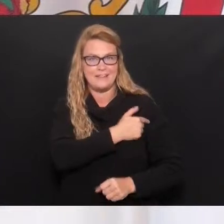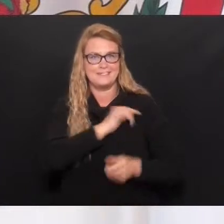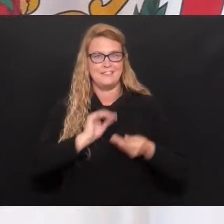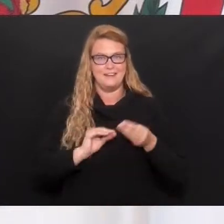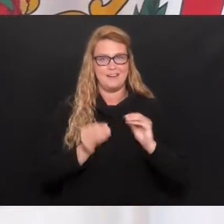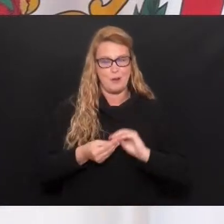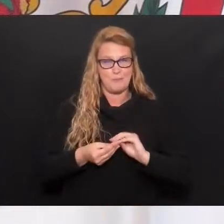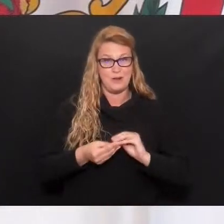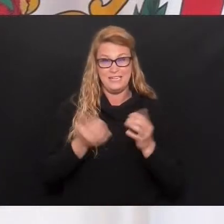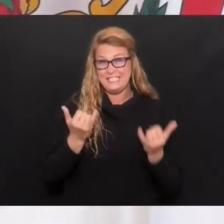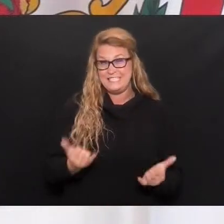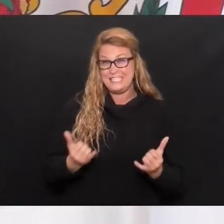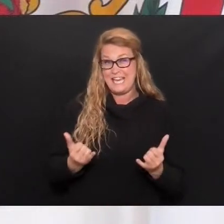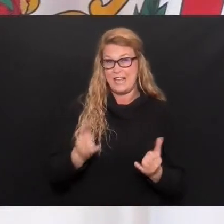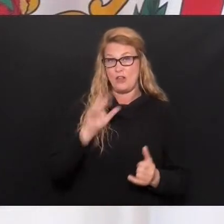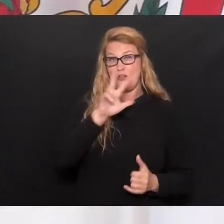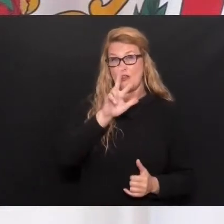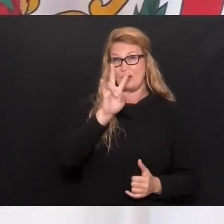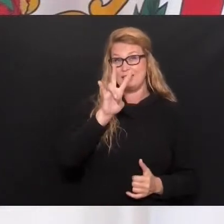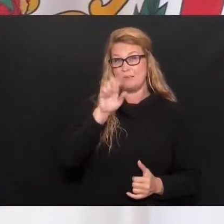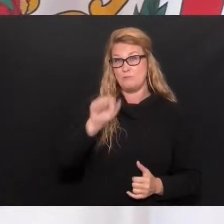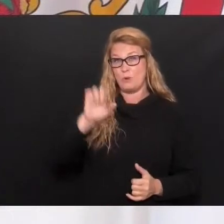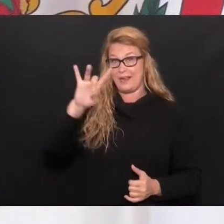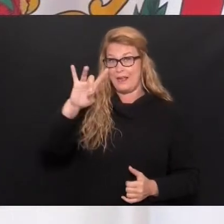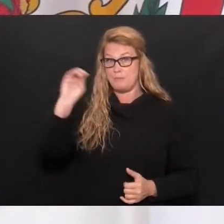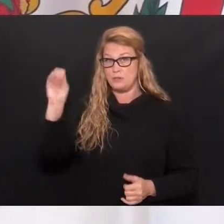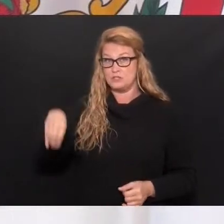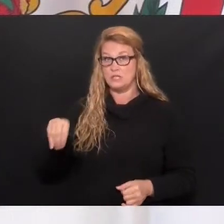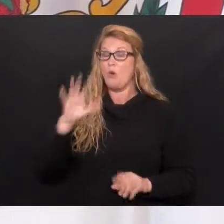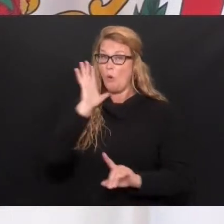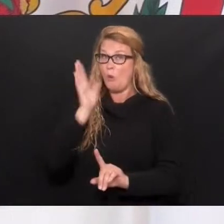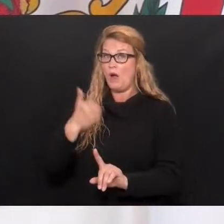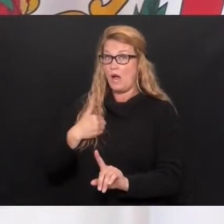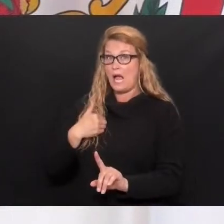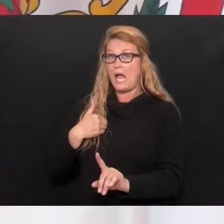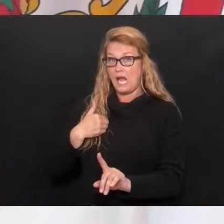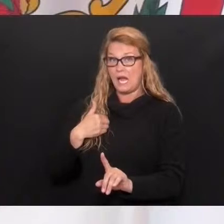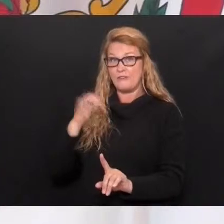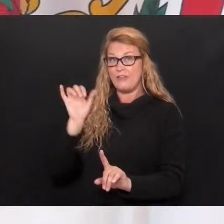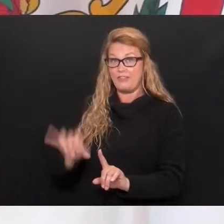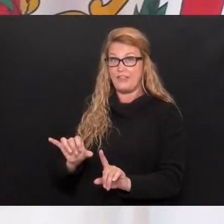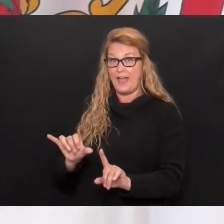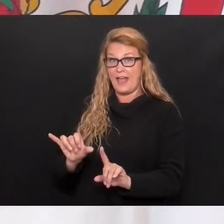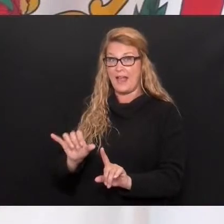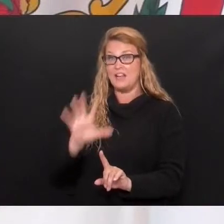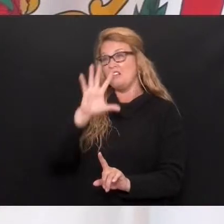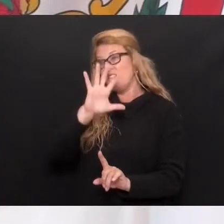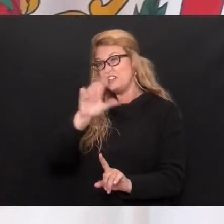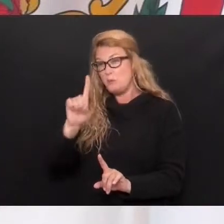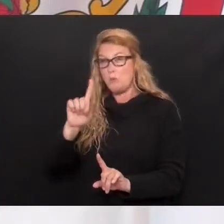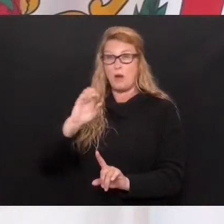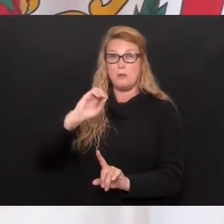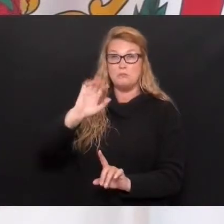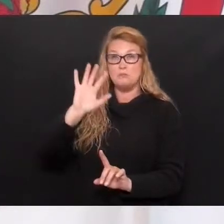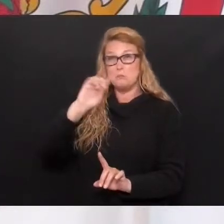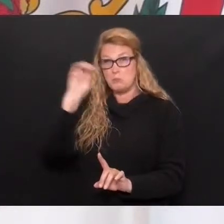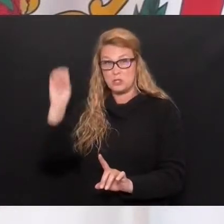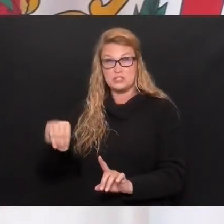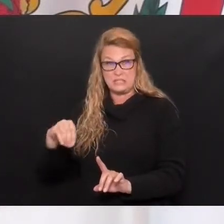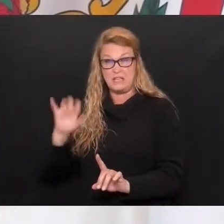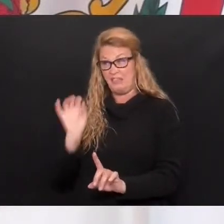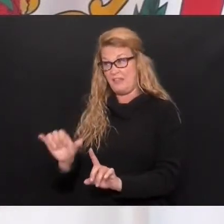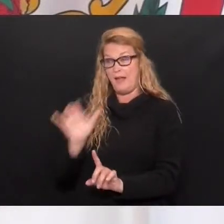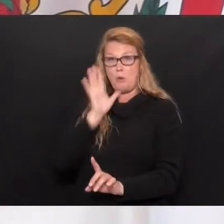fully vaccinated is at 37.8. We'll get that. We'll get that to a 51% right